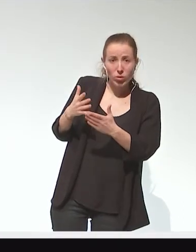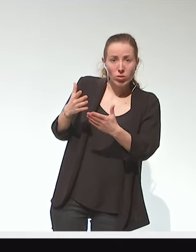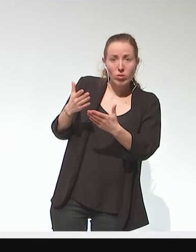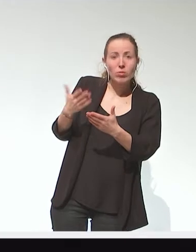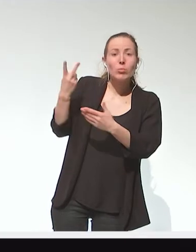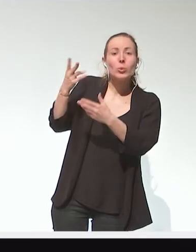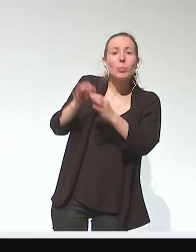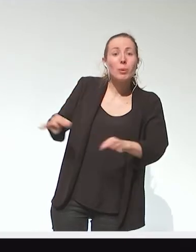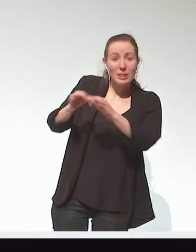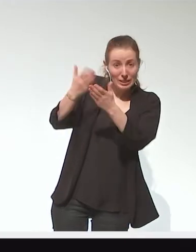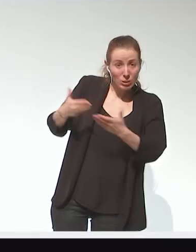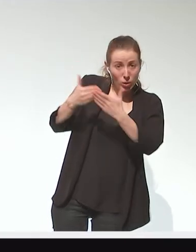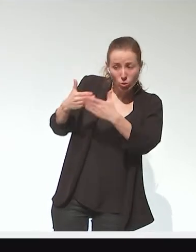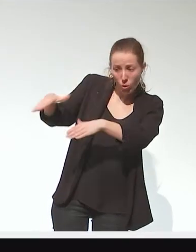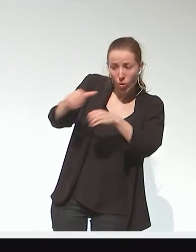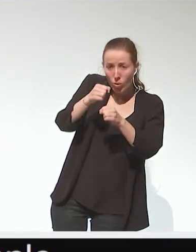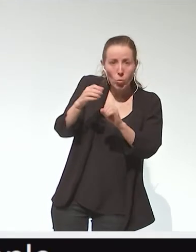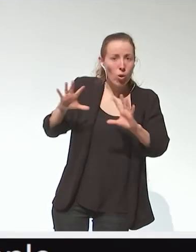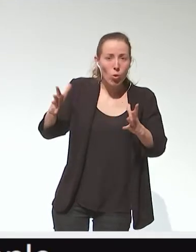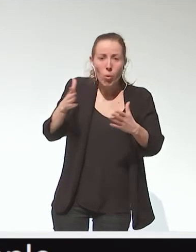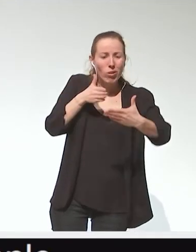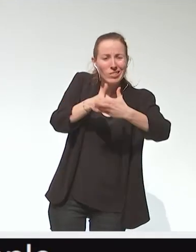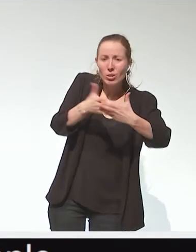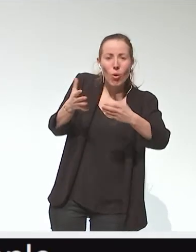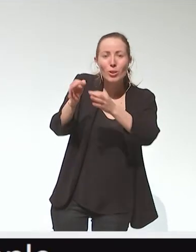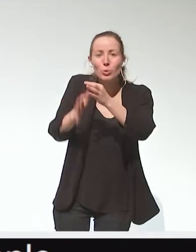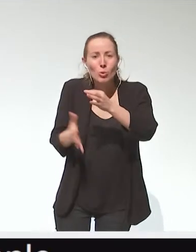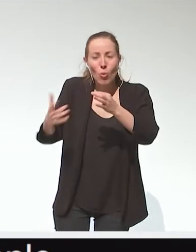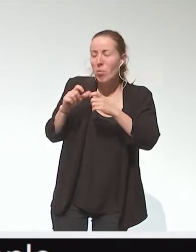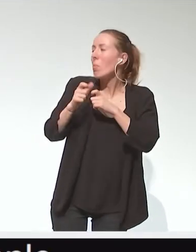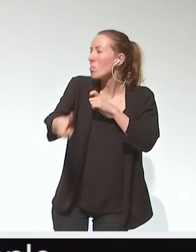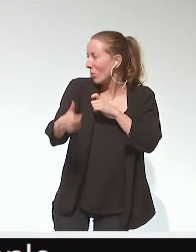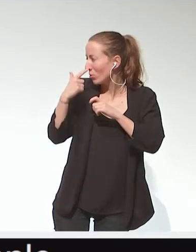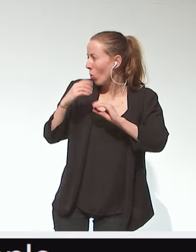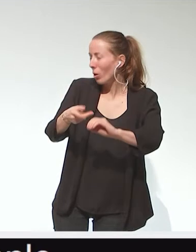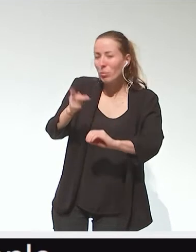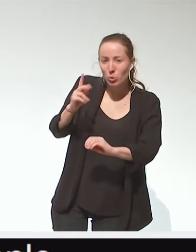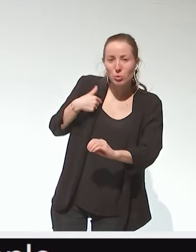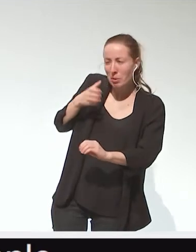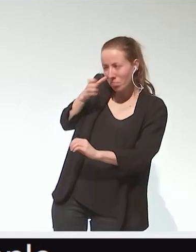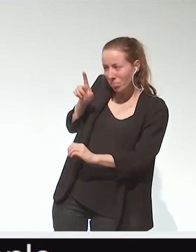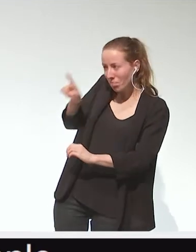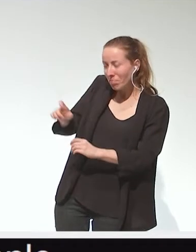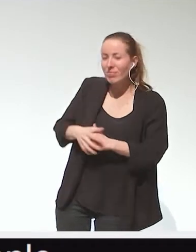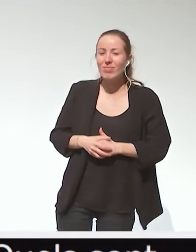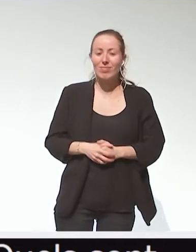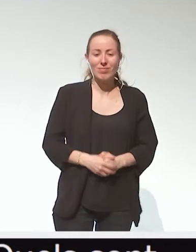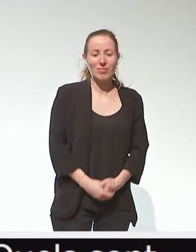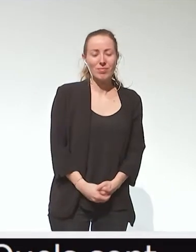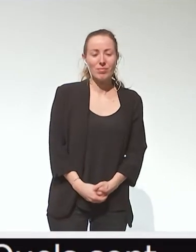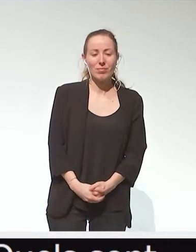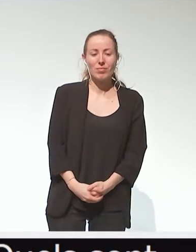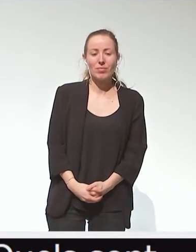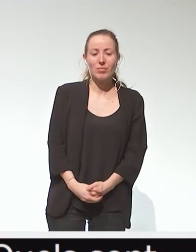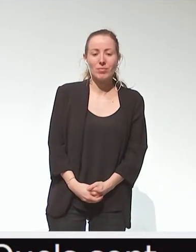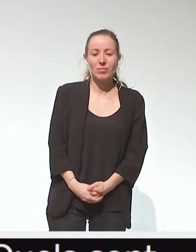work situation? What are the obstacles and what are the solutions in your country? Well, we'll get back to the solutions in a very hands-on fashion later after